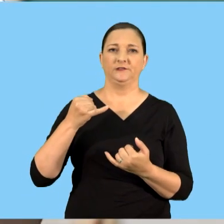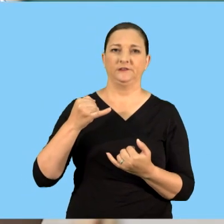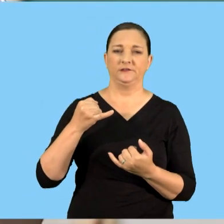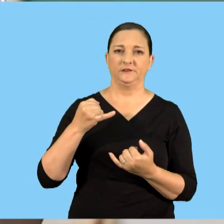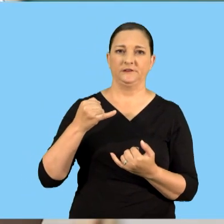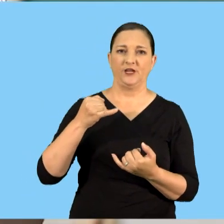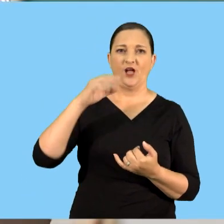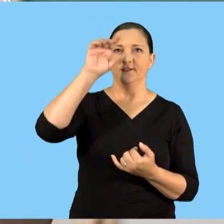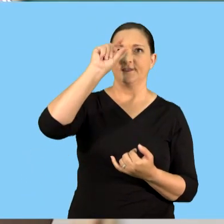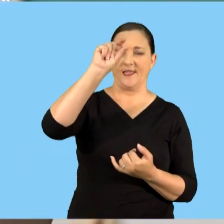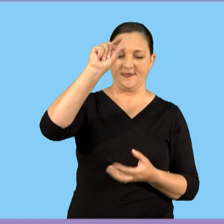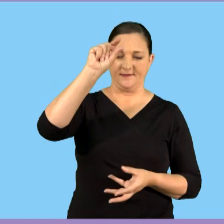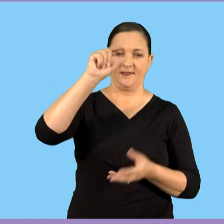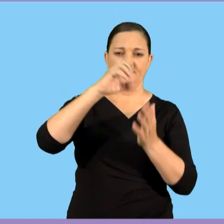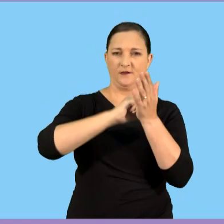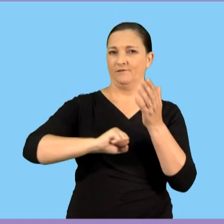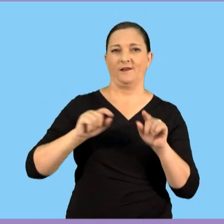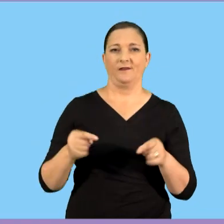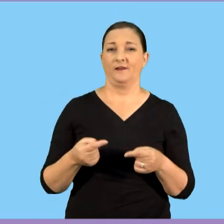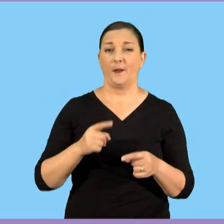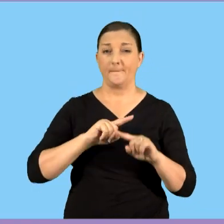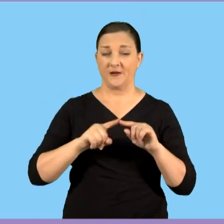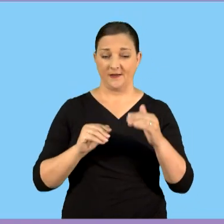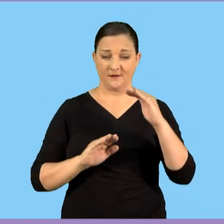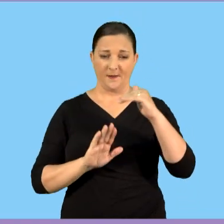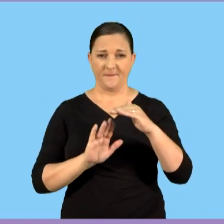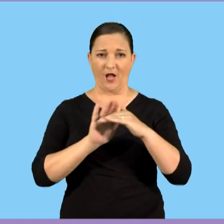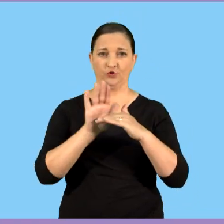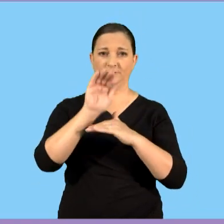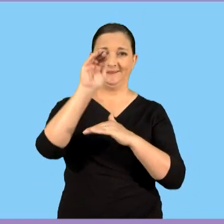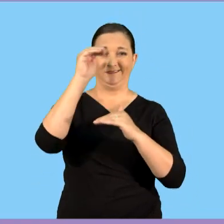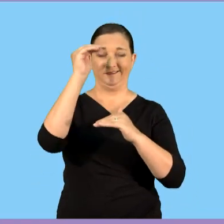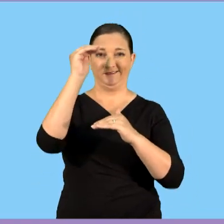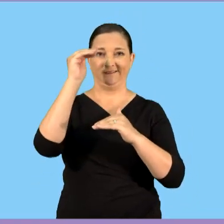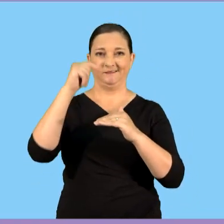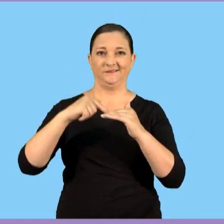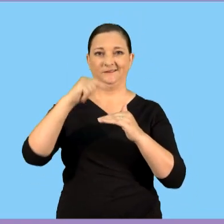subtract them from each other. We are talking about a mountain that is